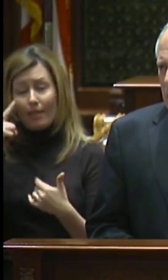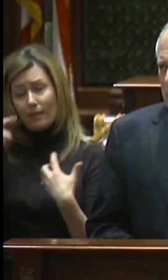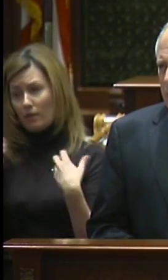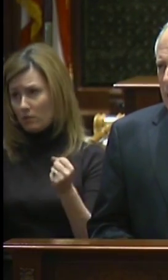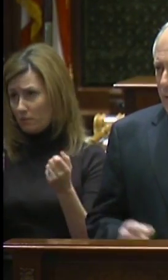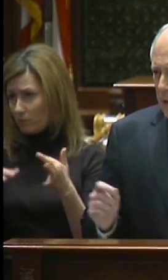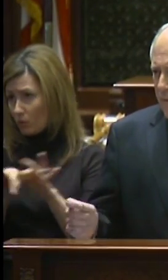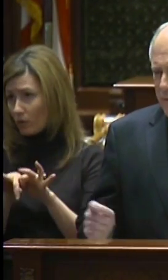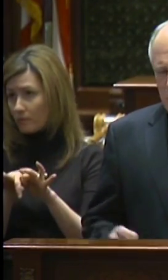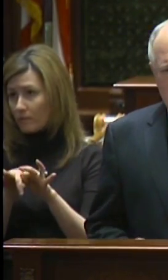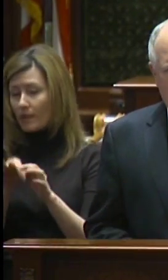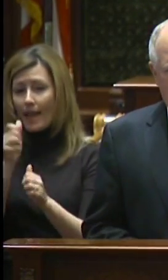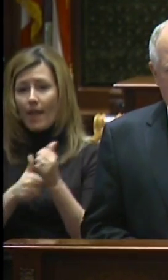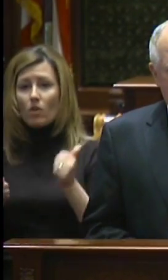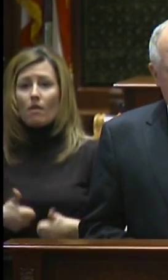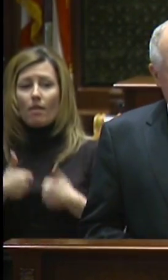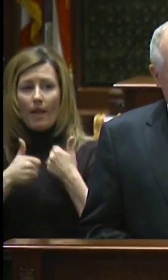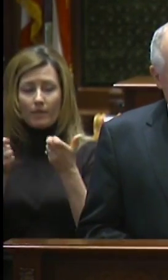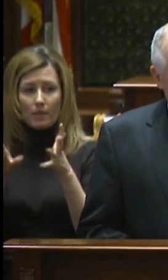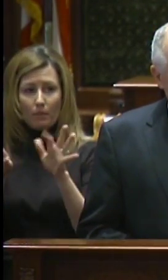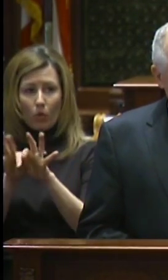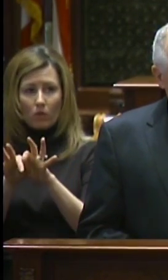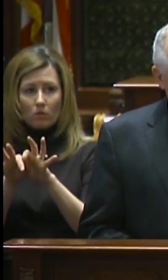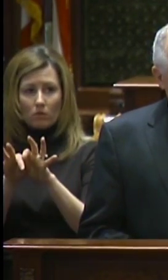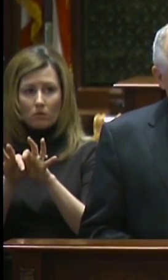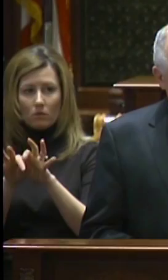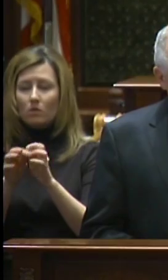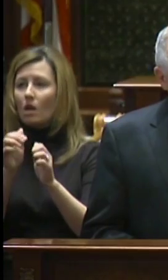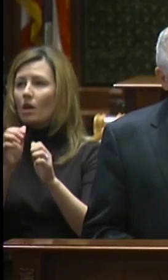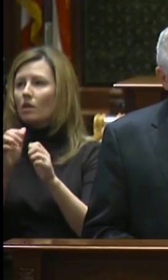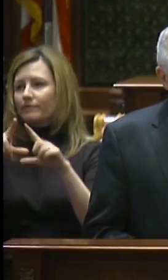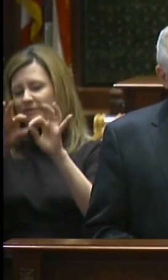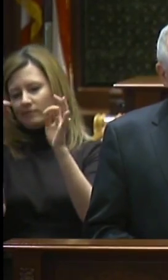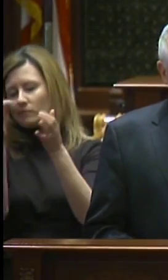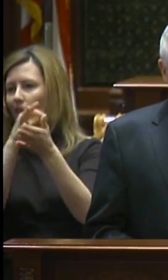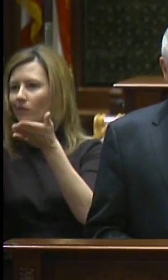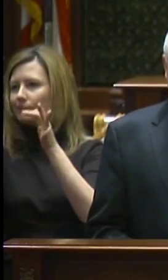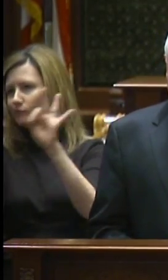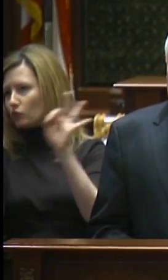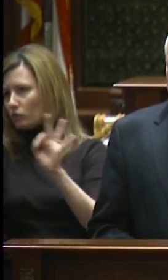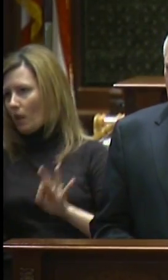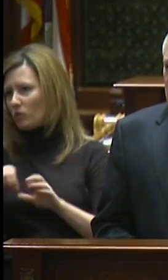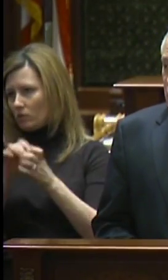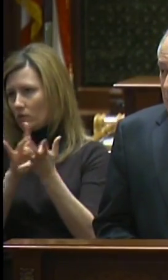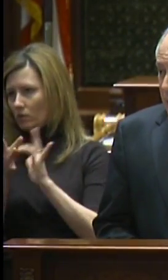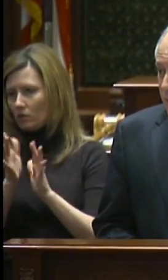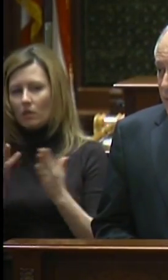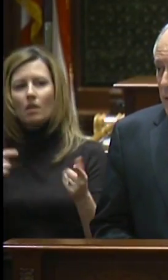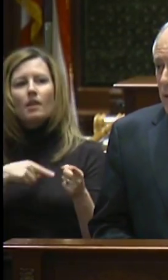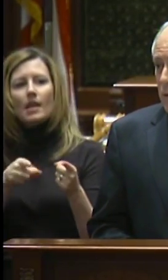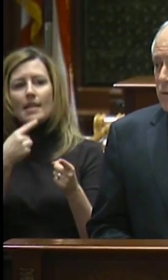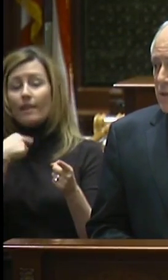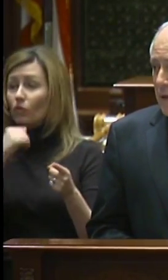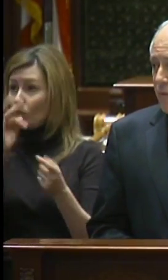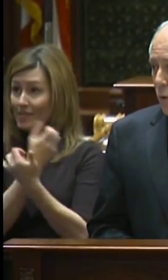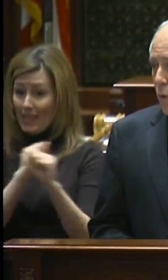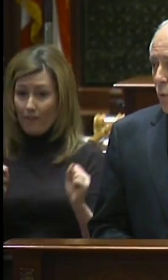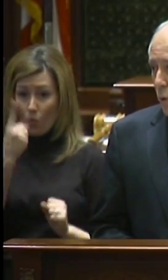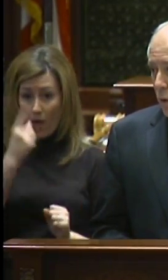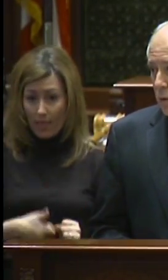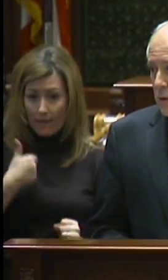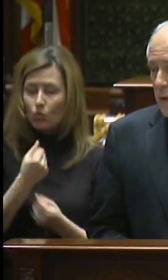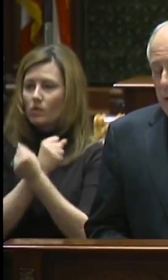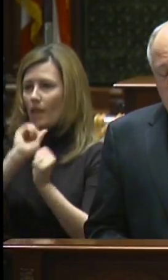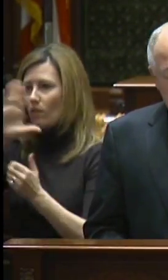important. I think every life is important. There's a passage in Scripture that says, if you save one life, you save the